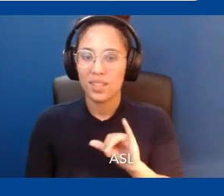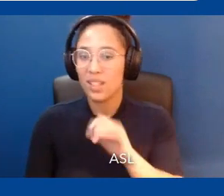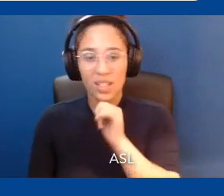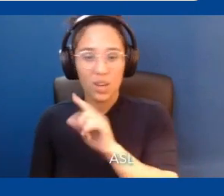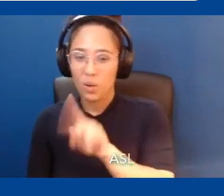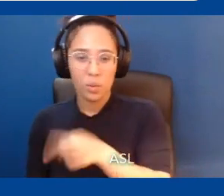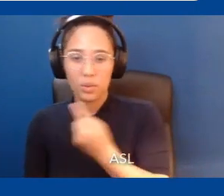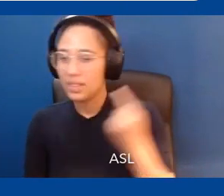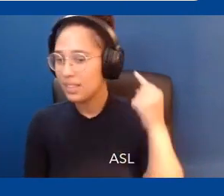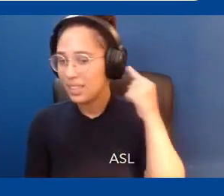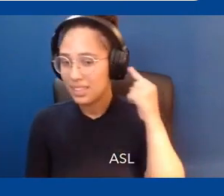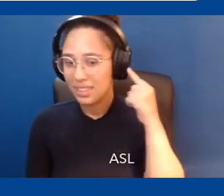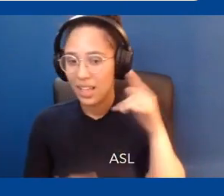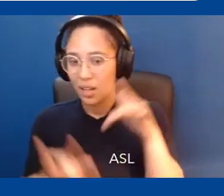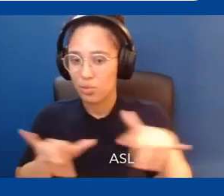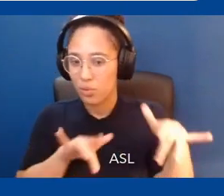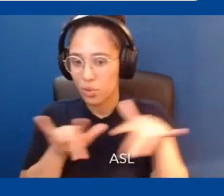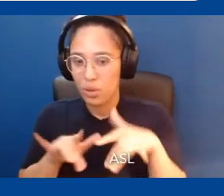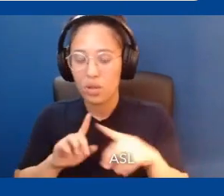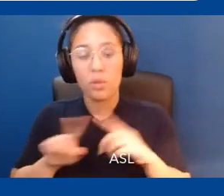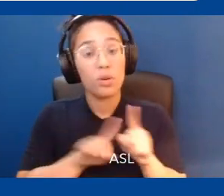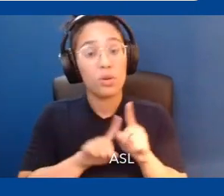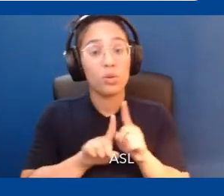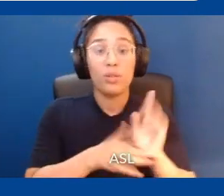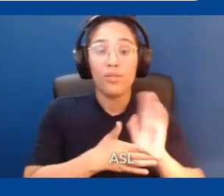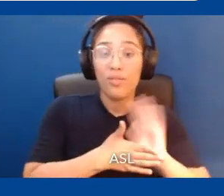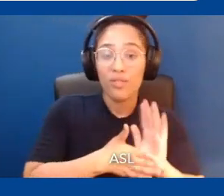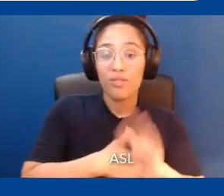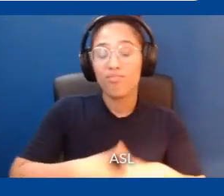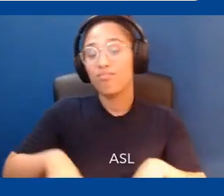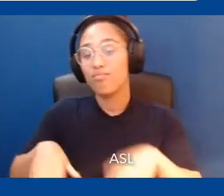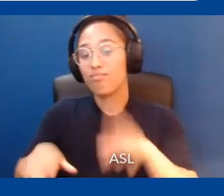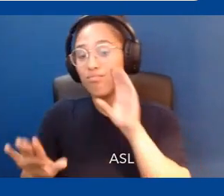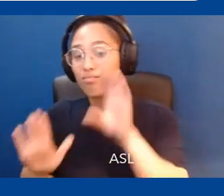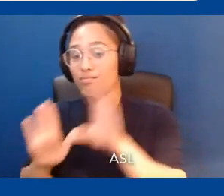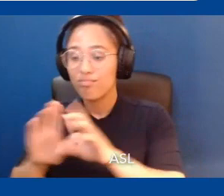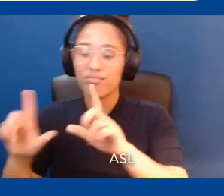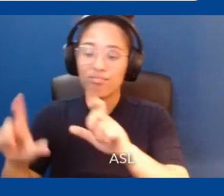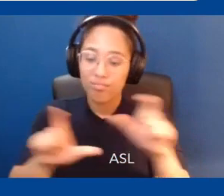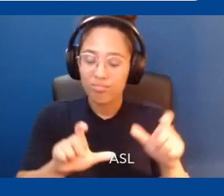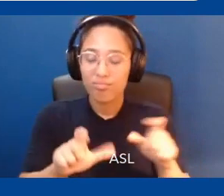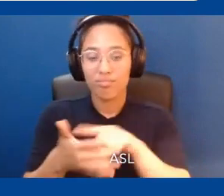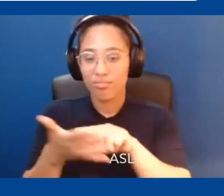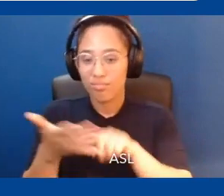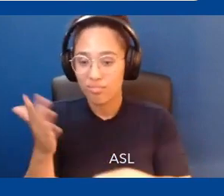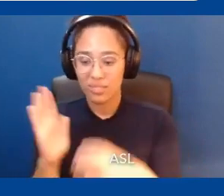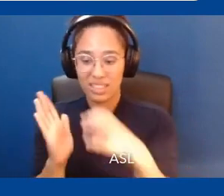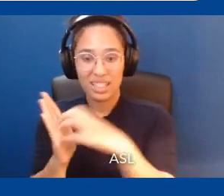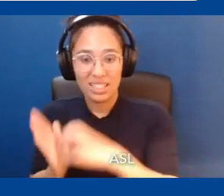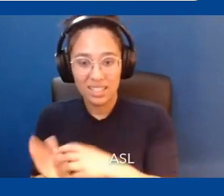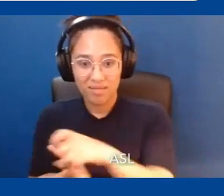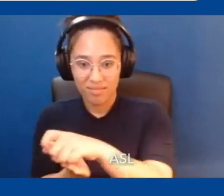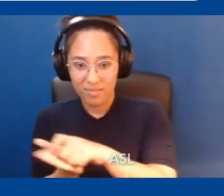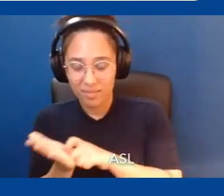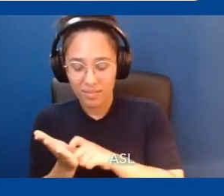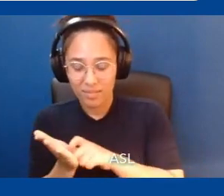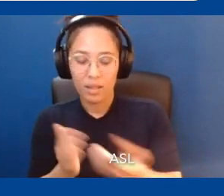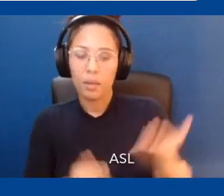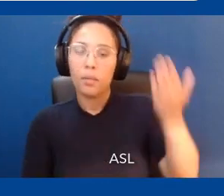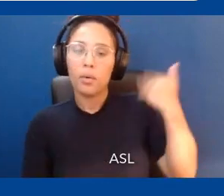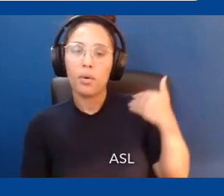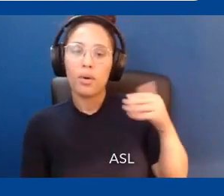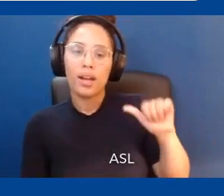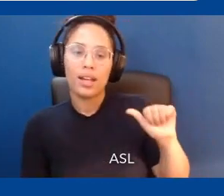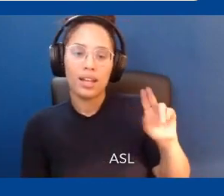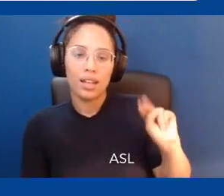the film, the photographs, all of the texts that anthropologist Karl Haider